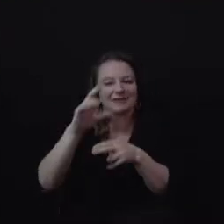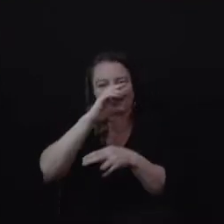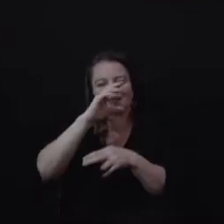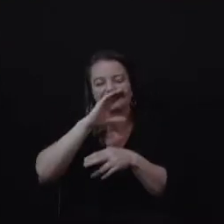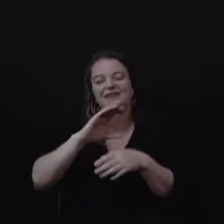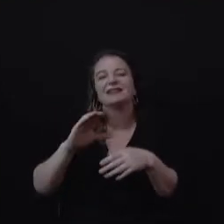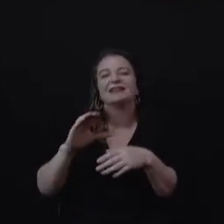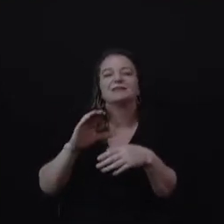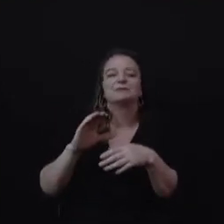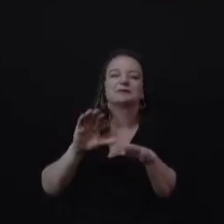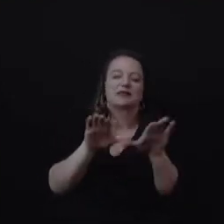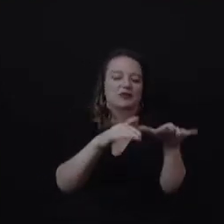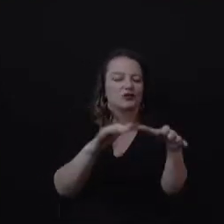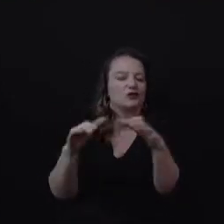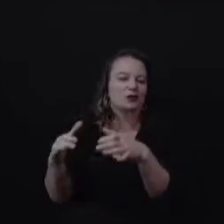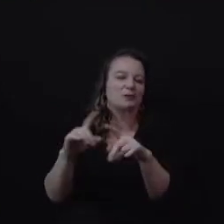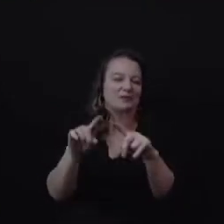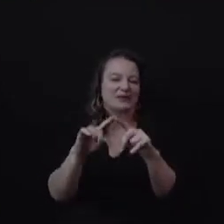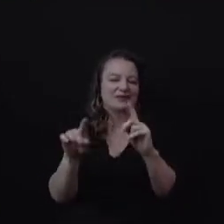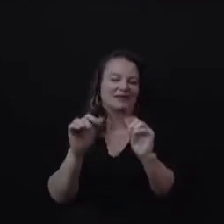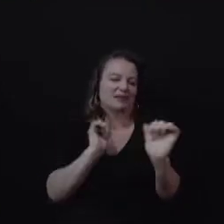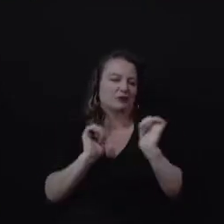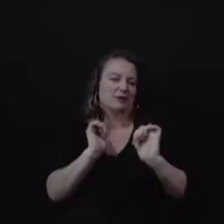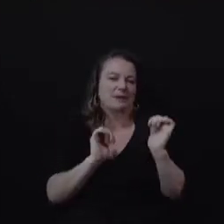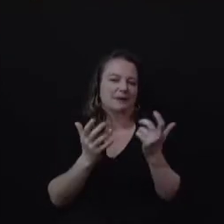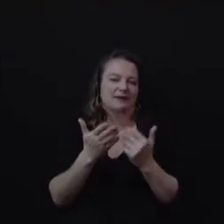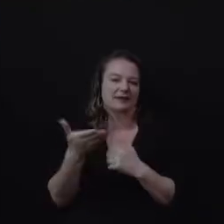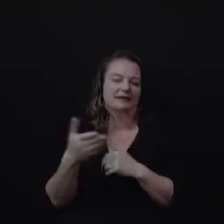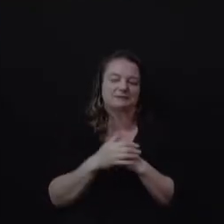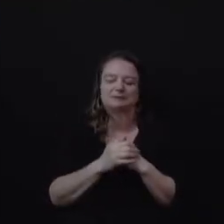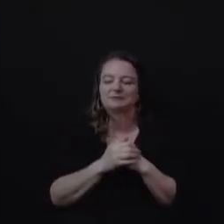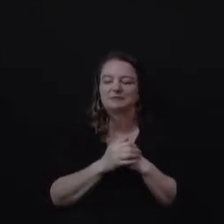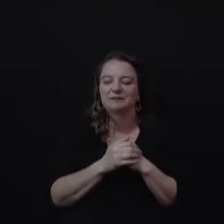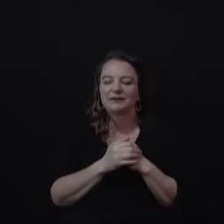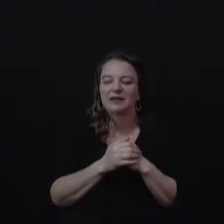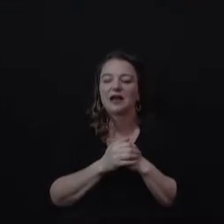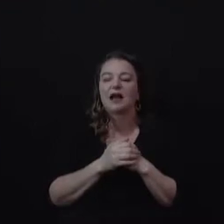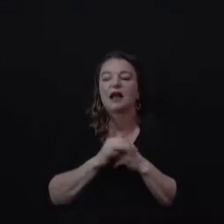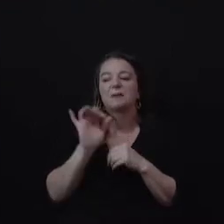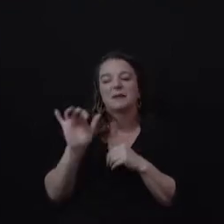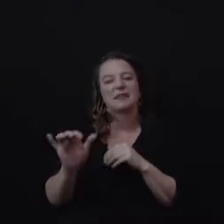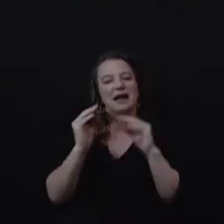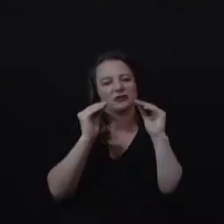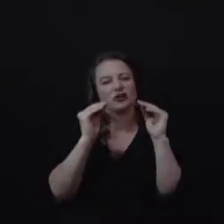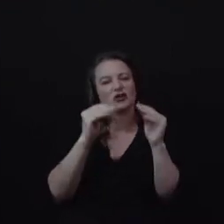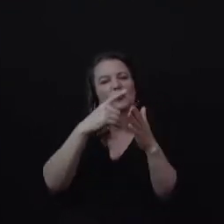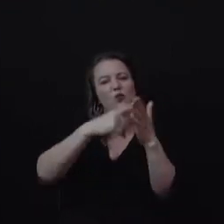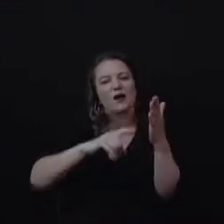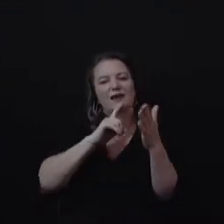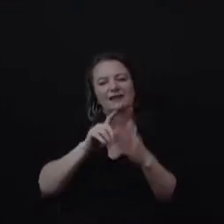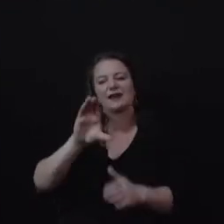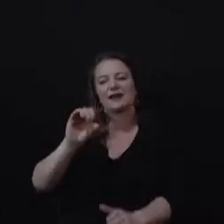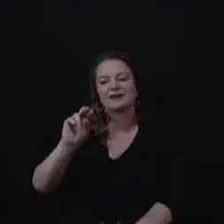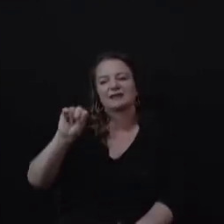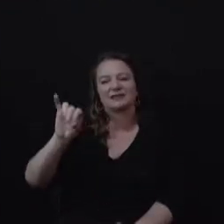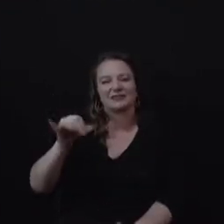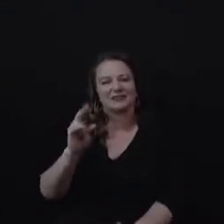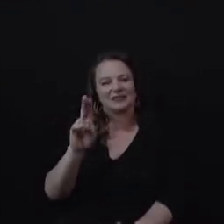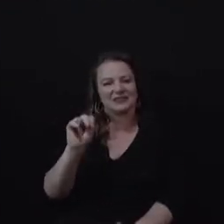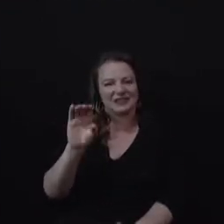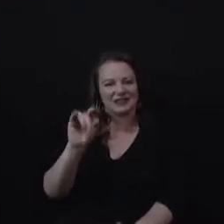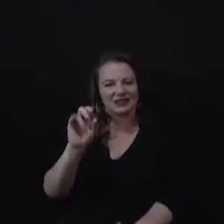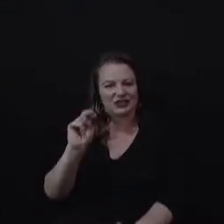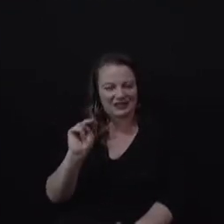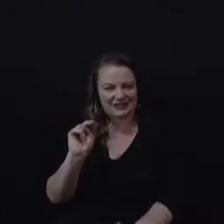in this series of animated little spots. And it taught you what a conjunction was and what